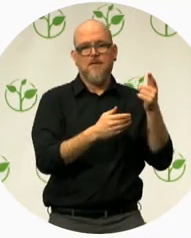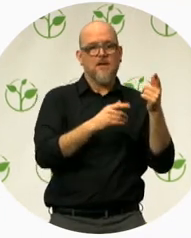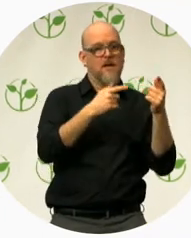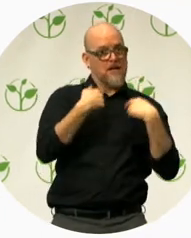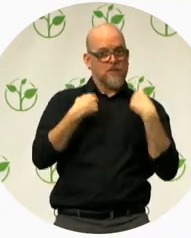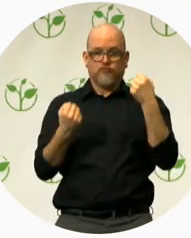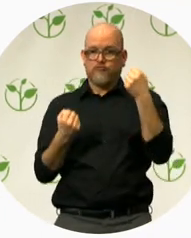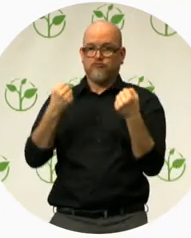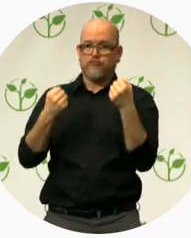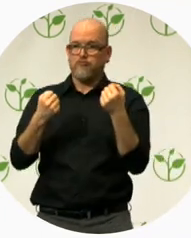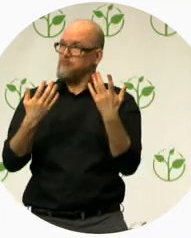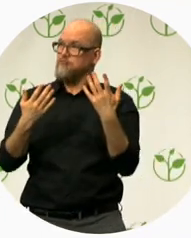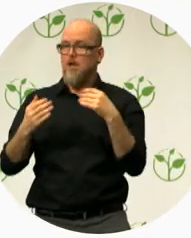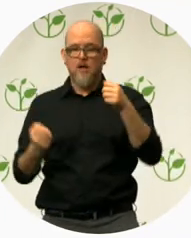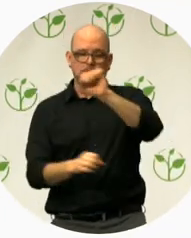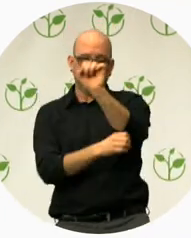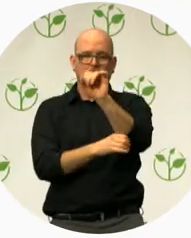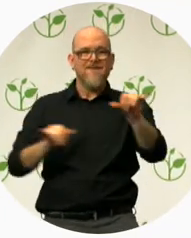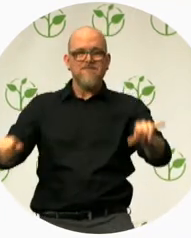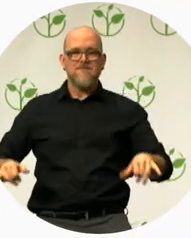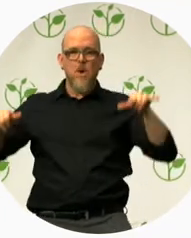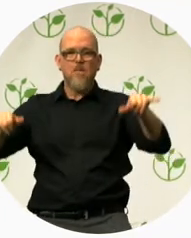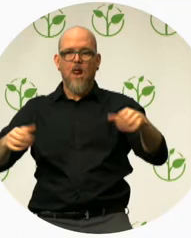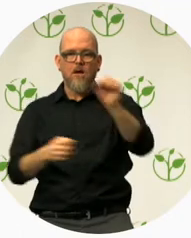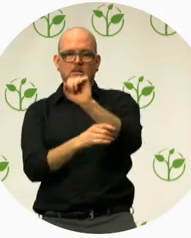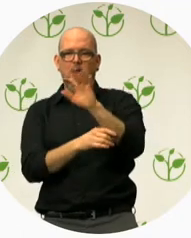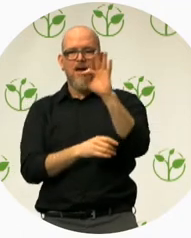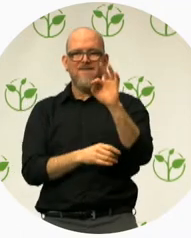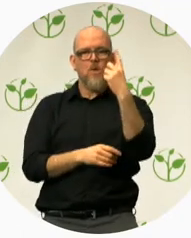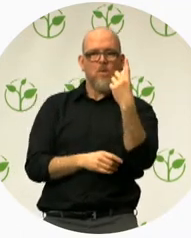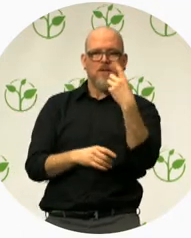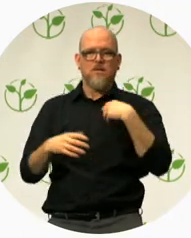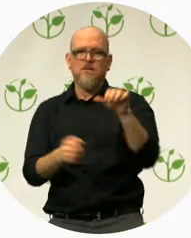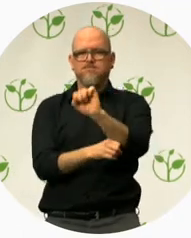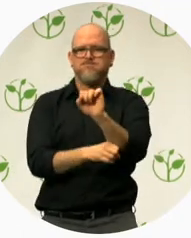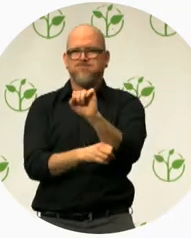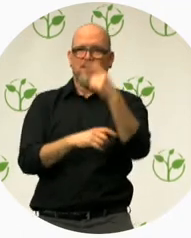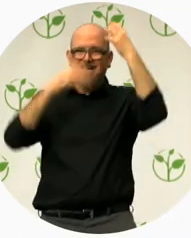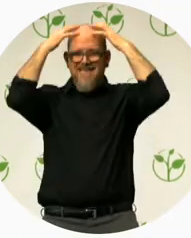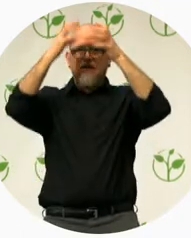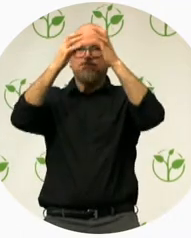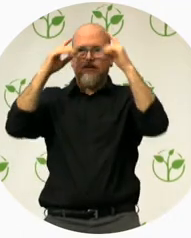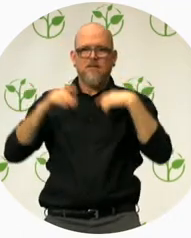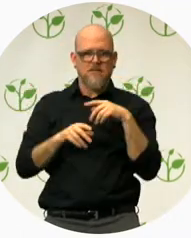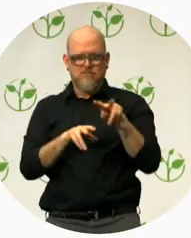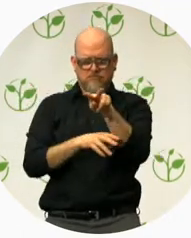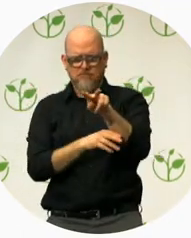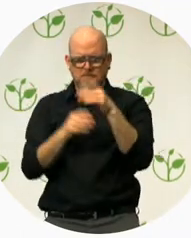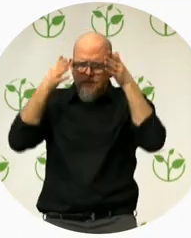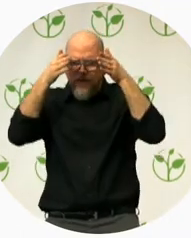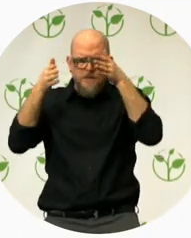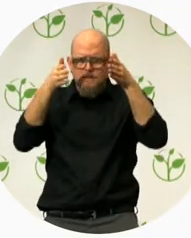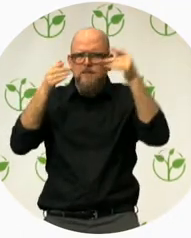And when I realized I was inside a race car and using a helmet that